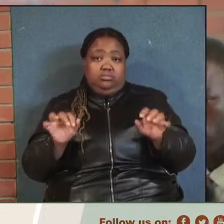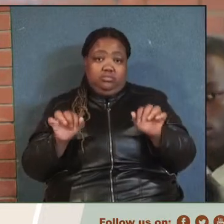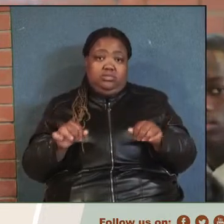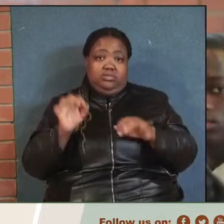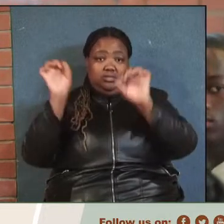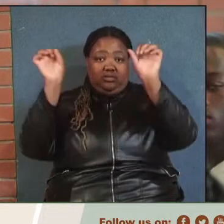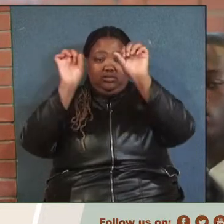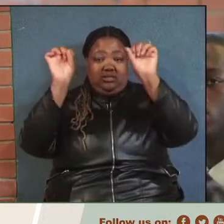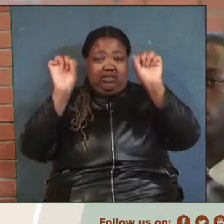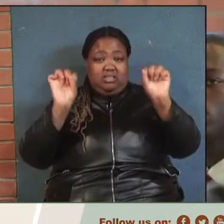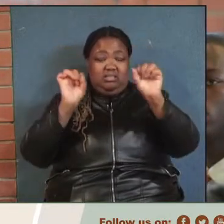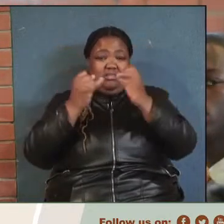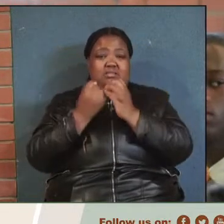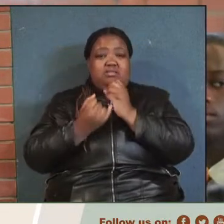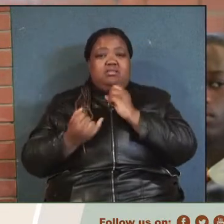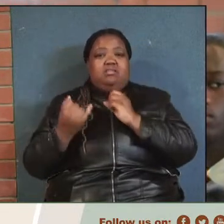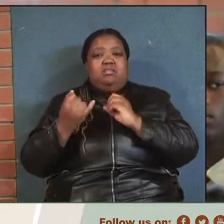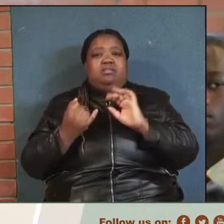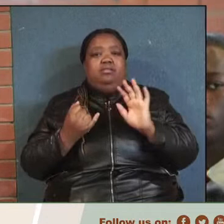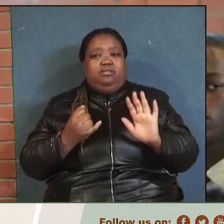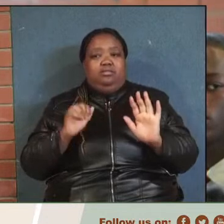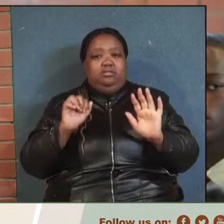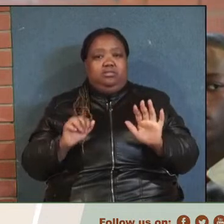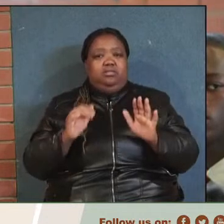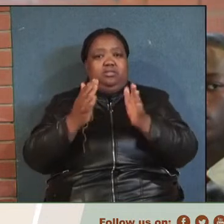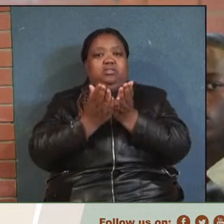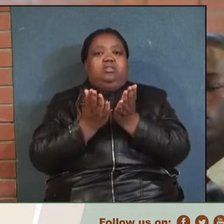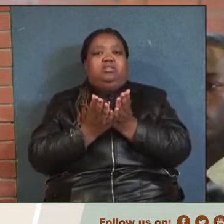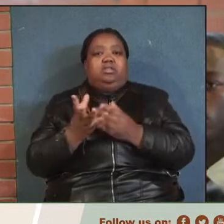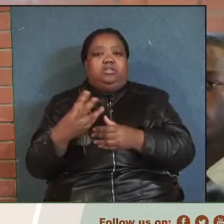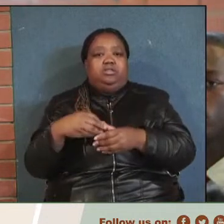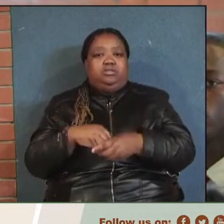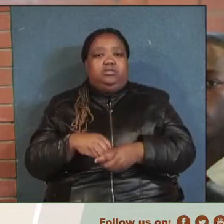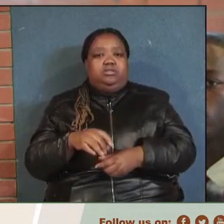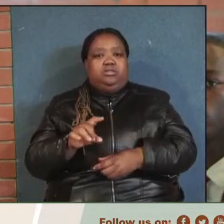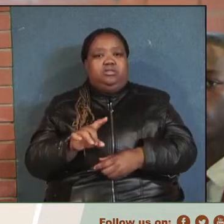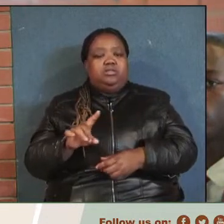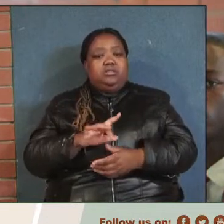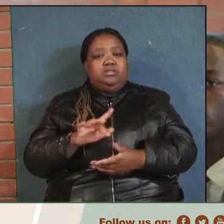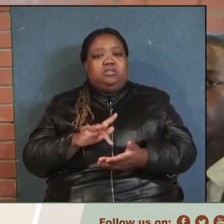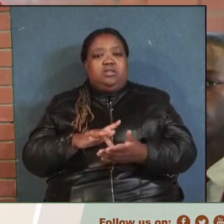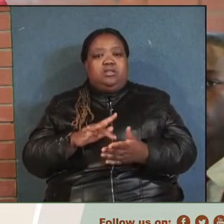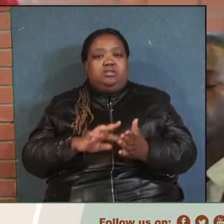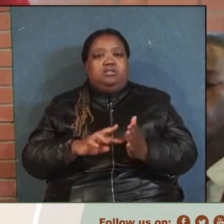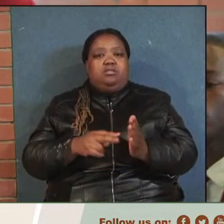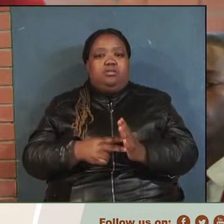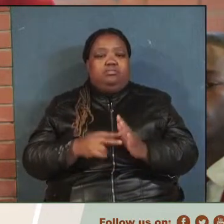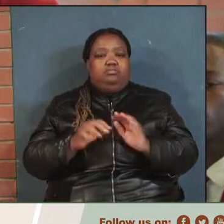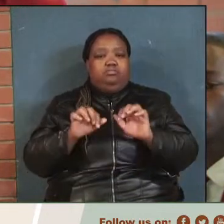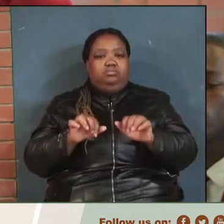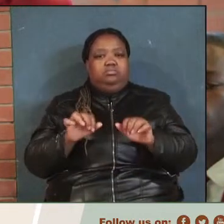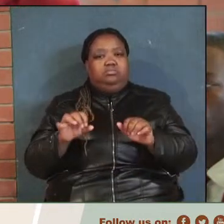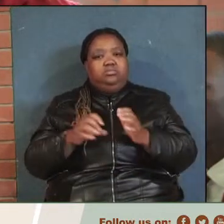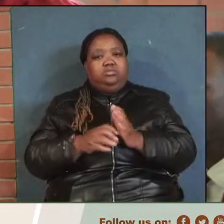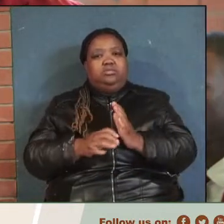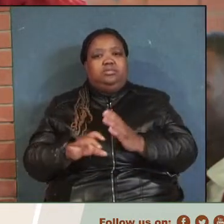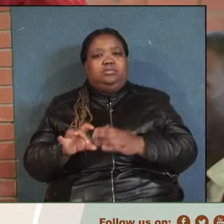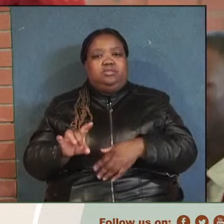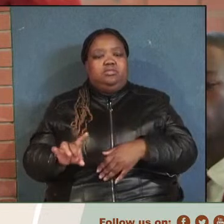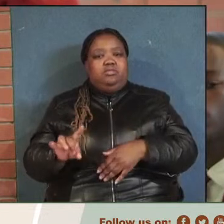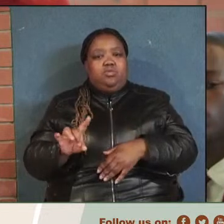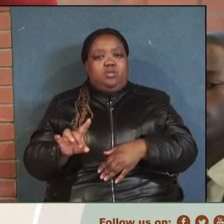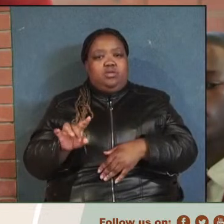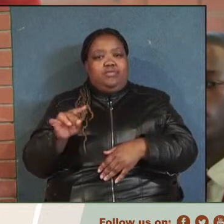is independent, as schools may interfere with central planning, which is a violation of Section 29, Subsection 1 of the